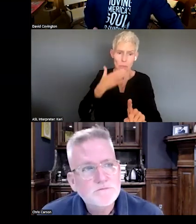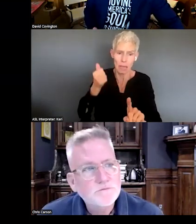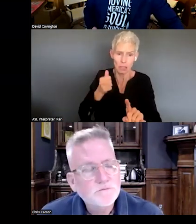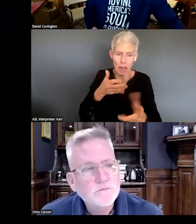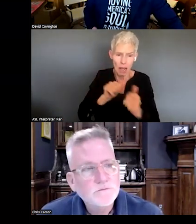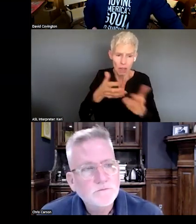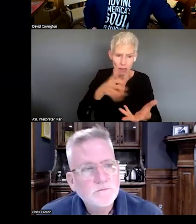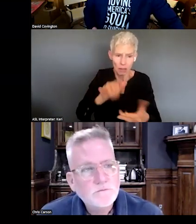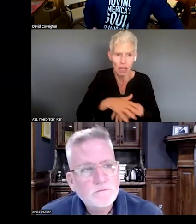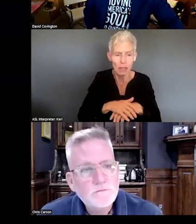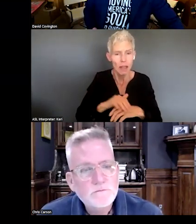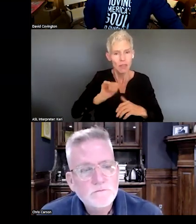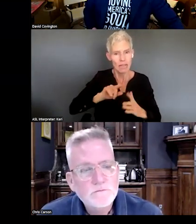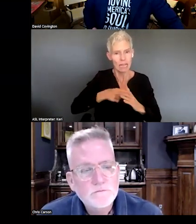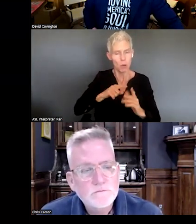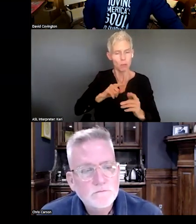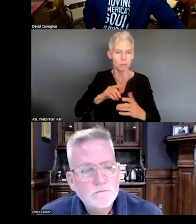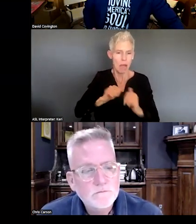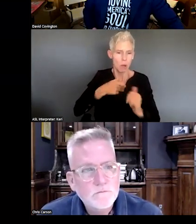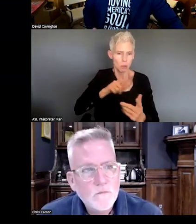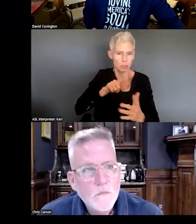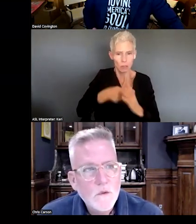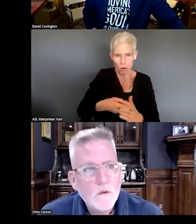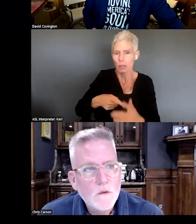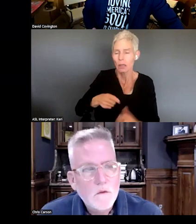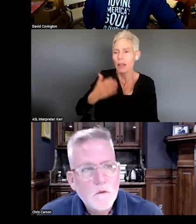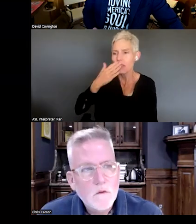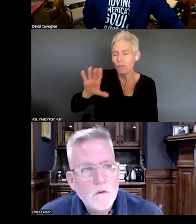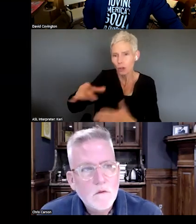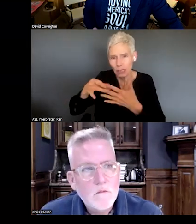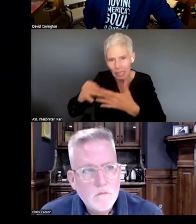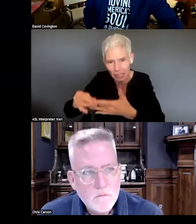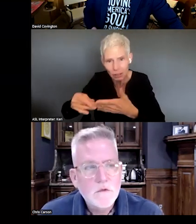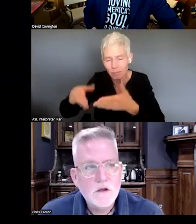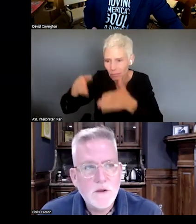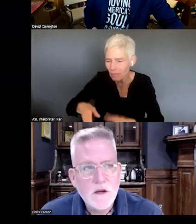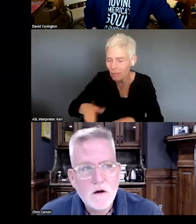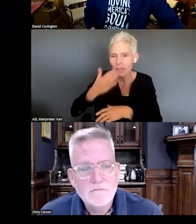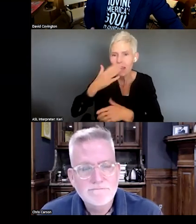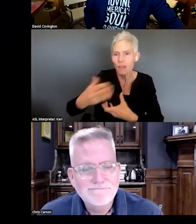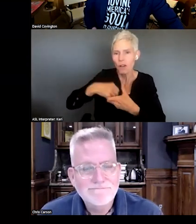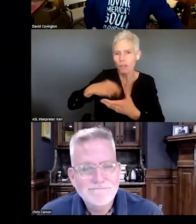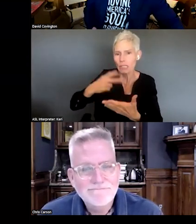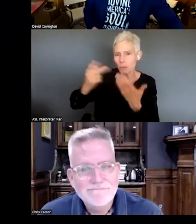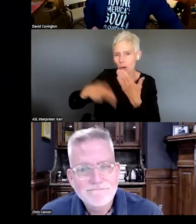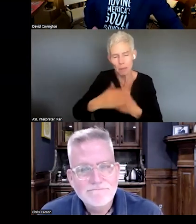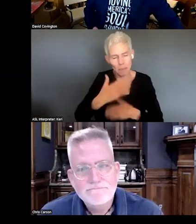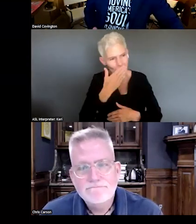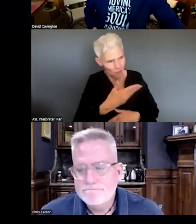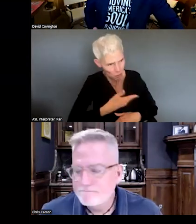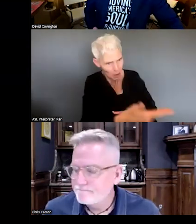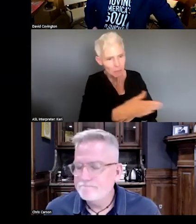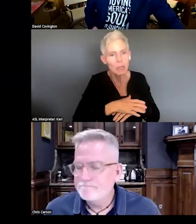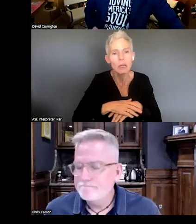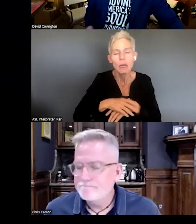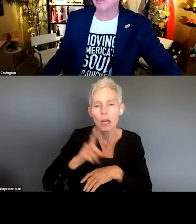start. hey, great. Thanks so much for your leadership and for being on the program with us. Terrific. Good to be here. Dr. Richard